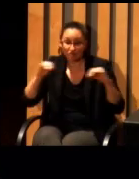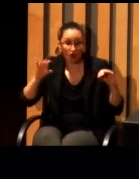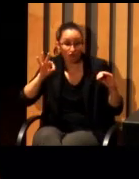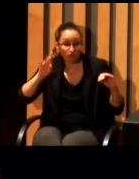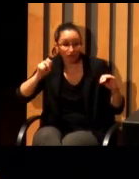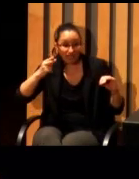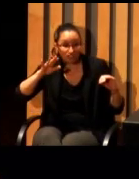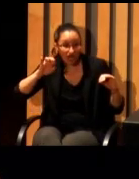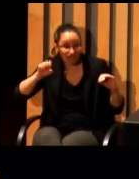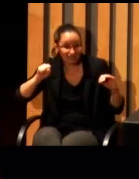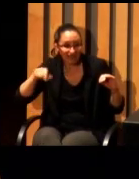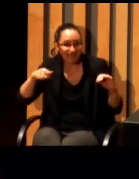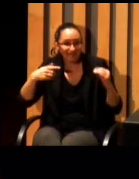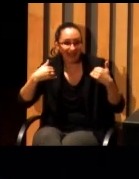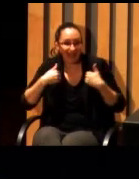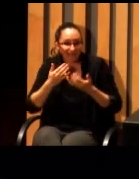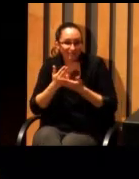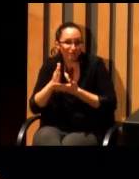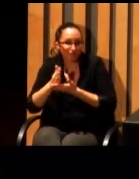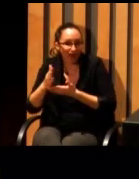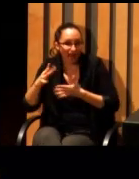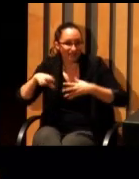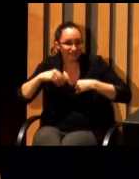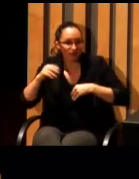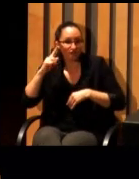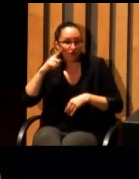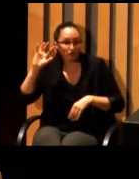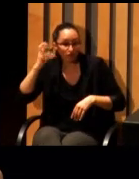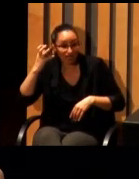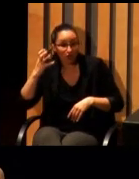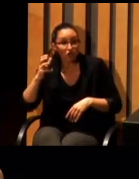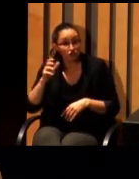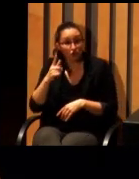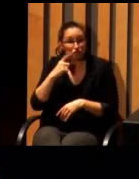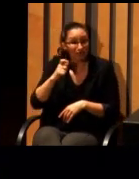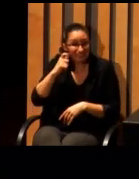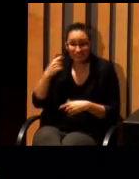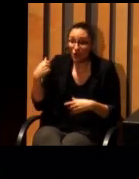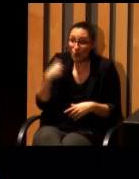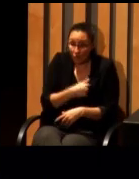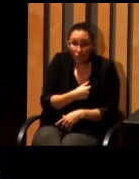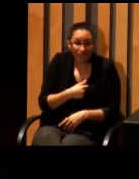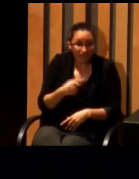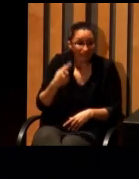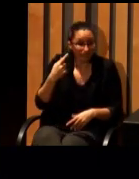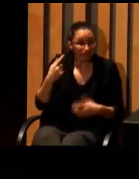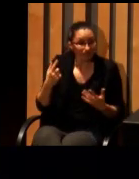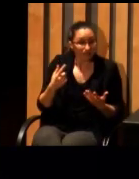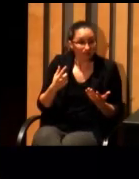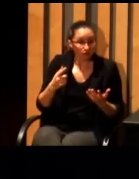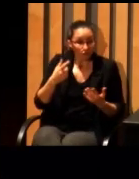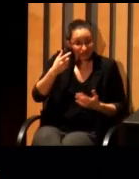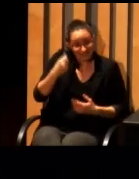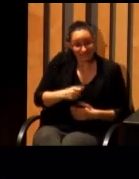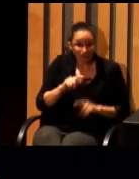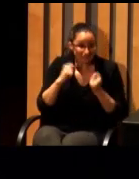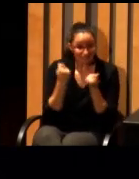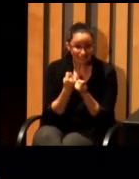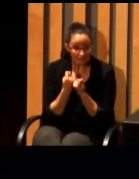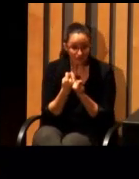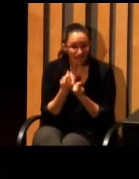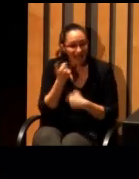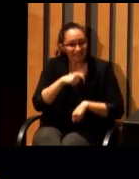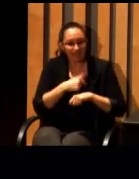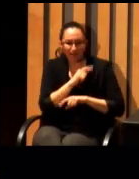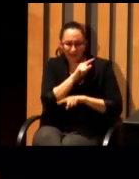in the South. So the team of the South became the Skins. To this day, I'll go to cover a game in Atlanta, in Tampa,